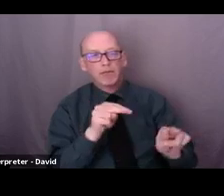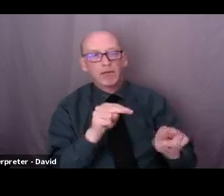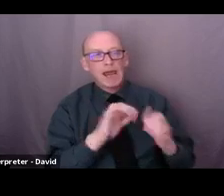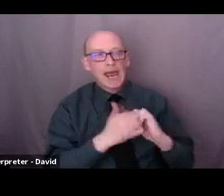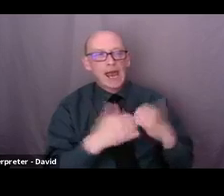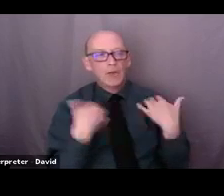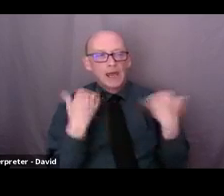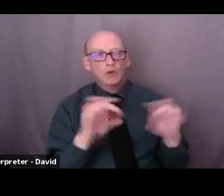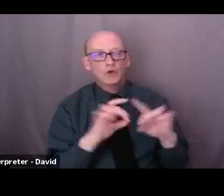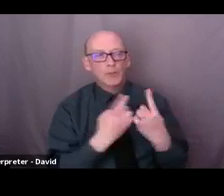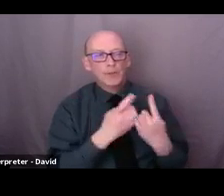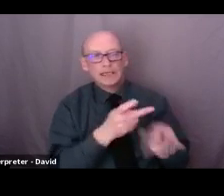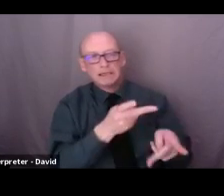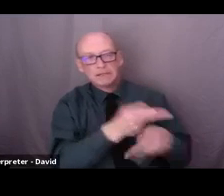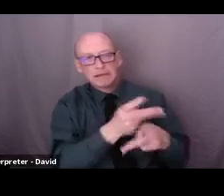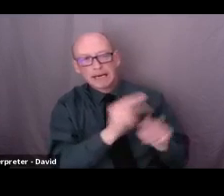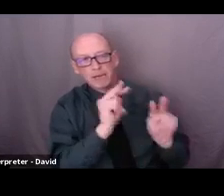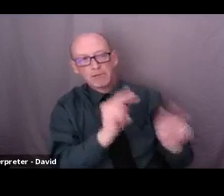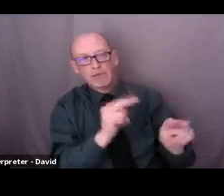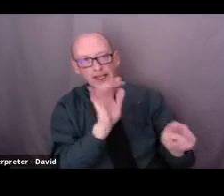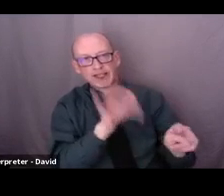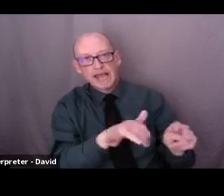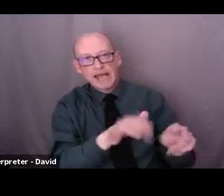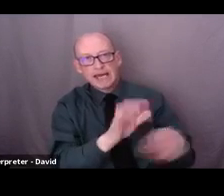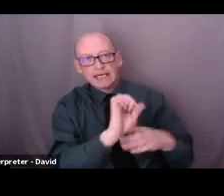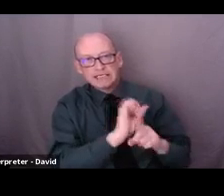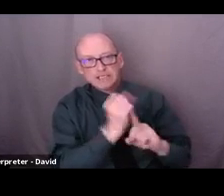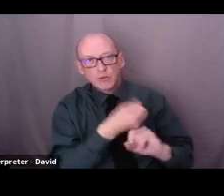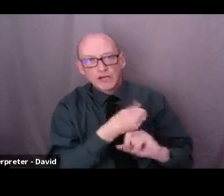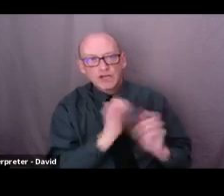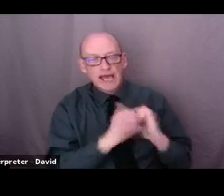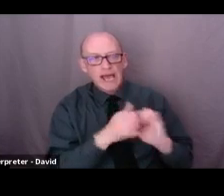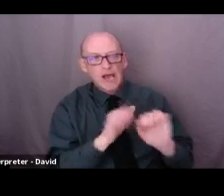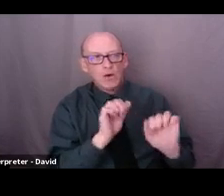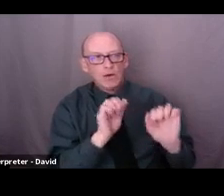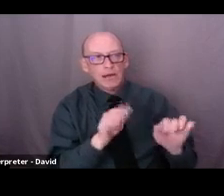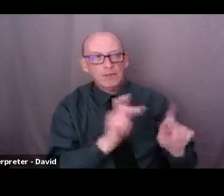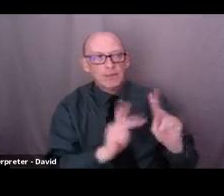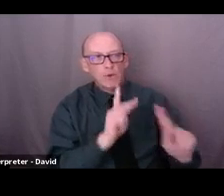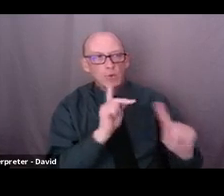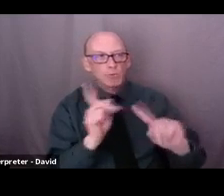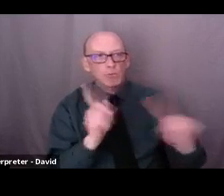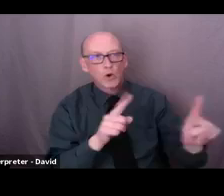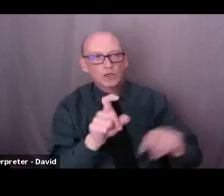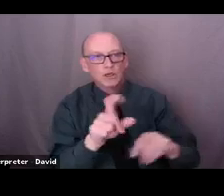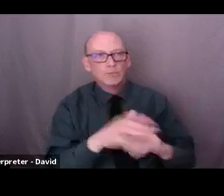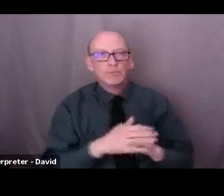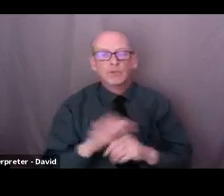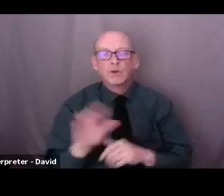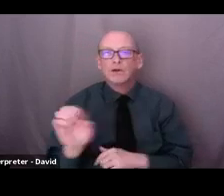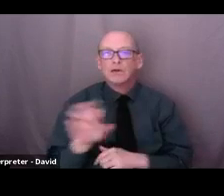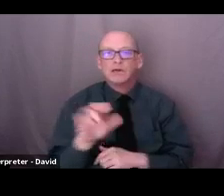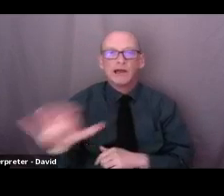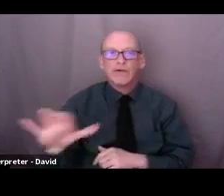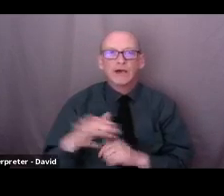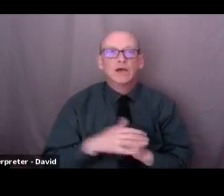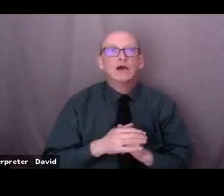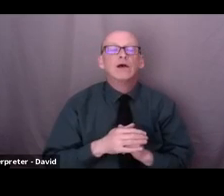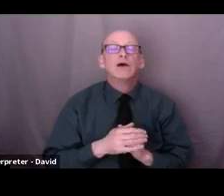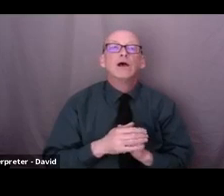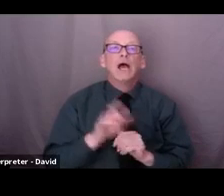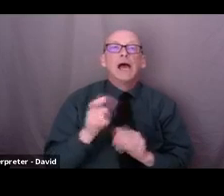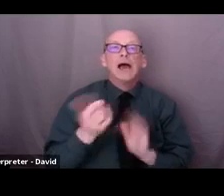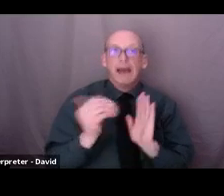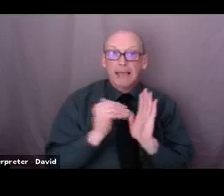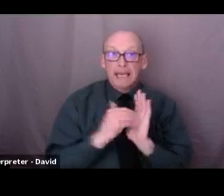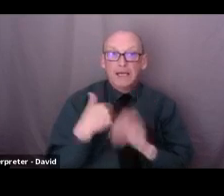going to be policing that? And, how can people report it, et cetera? Sure. Again, we